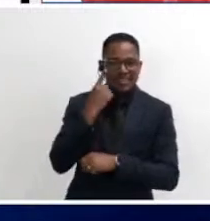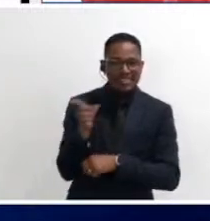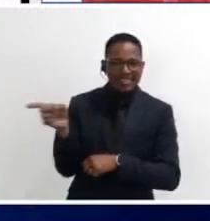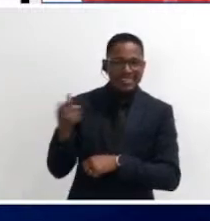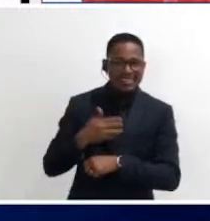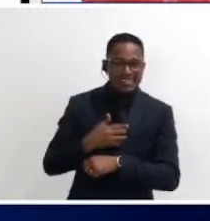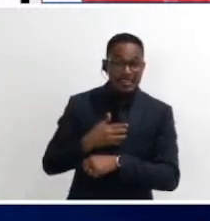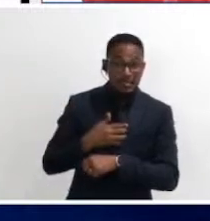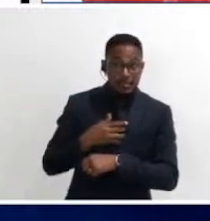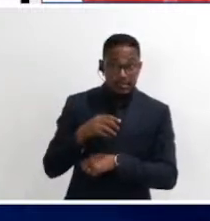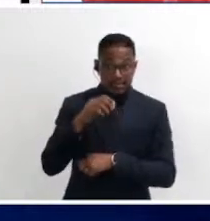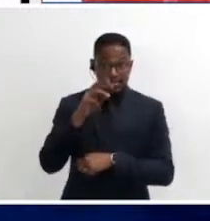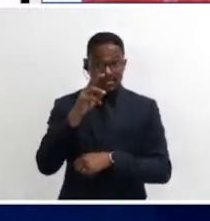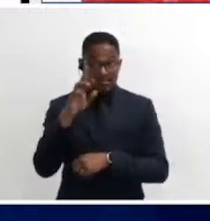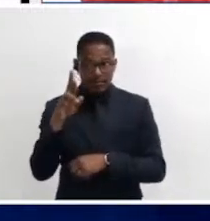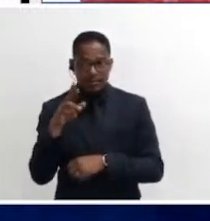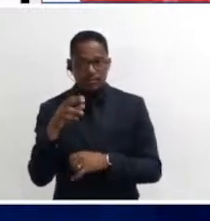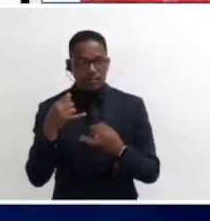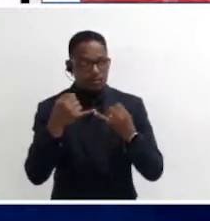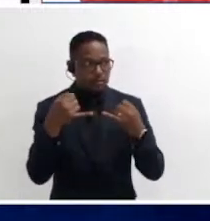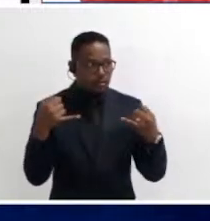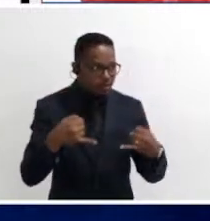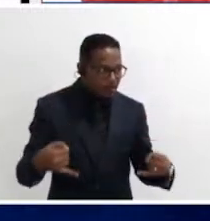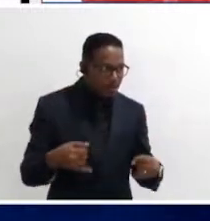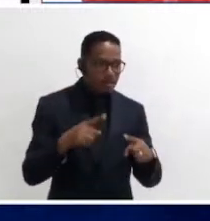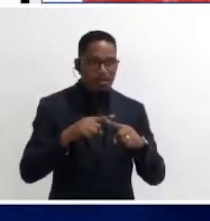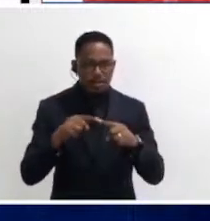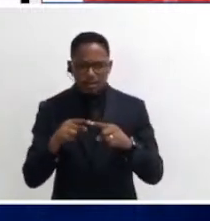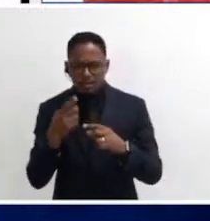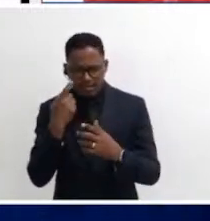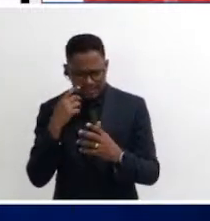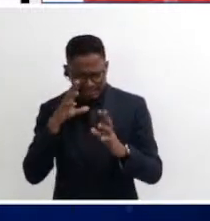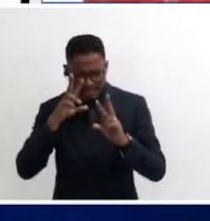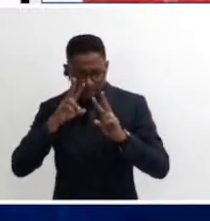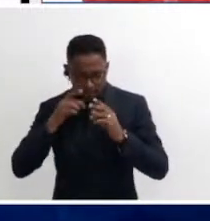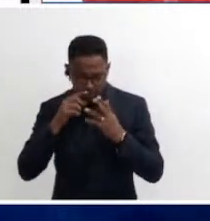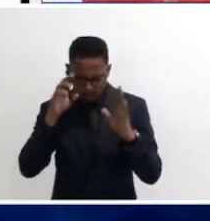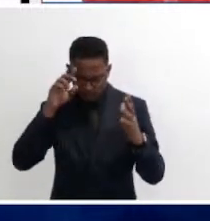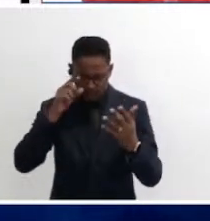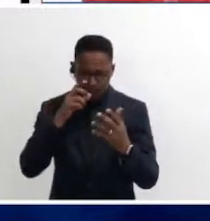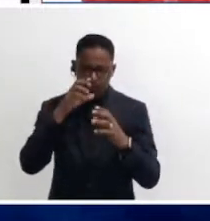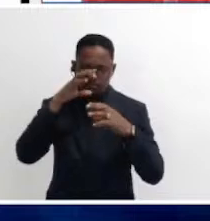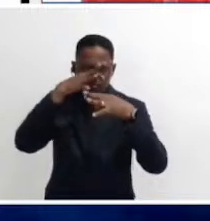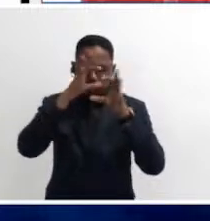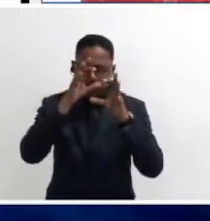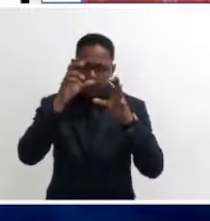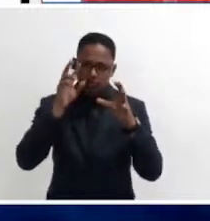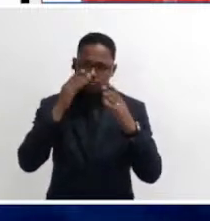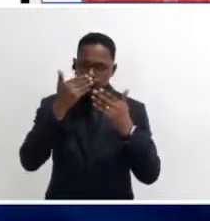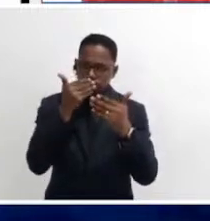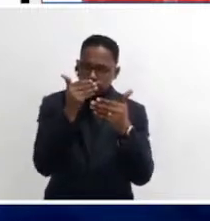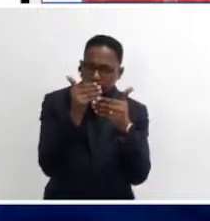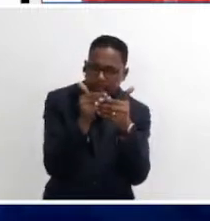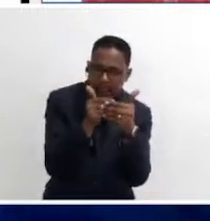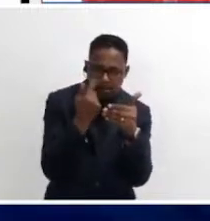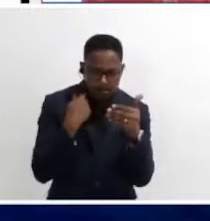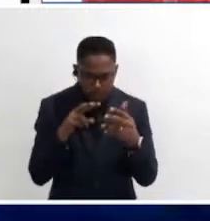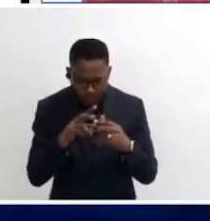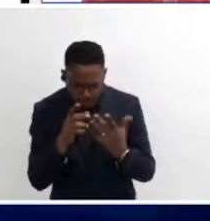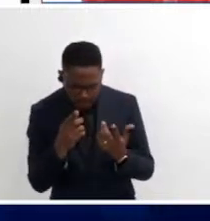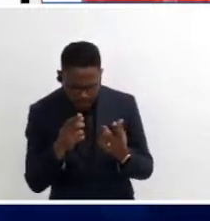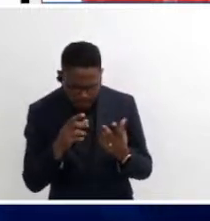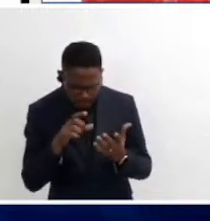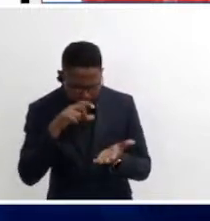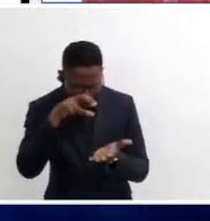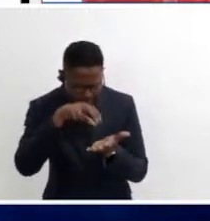wafer. And you can see a repeating pattern. So those repeating patterns are the chips that are on the